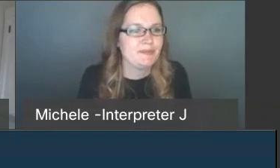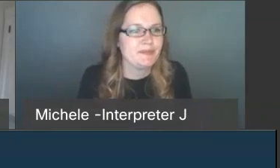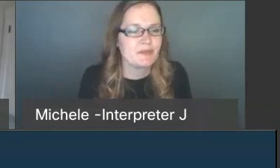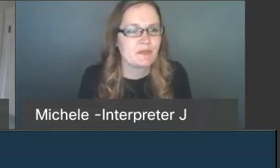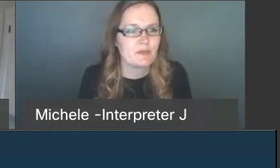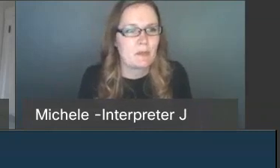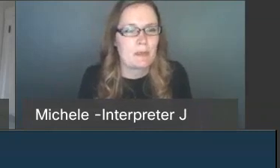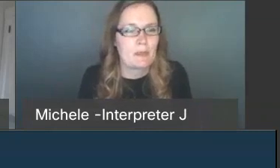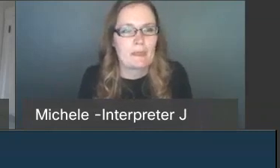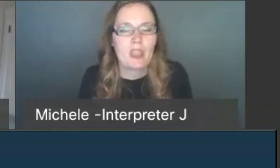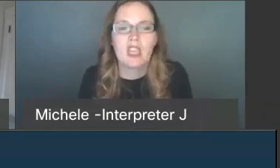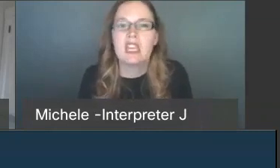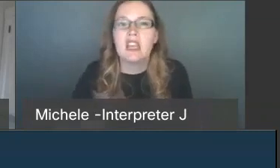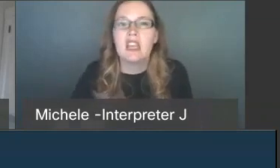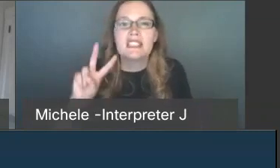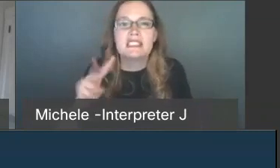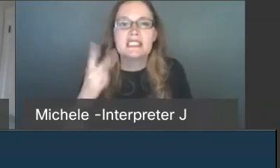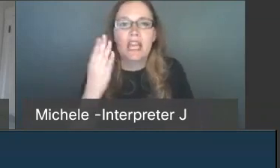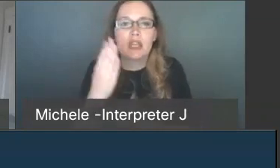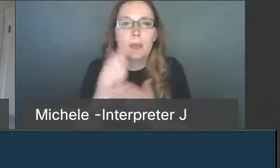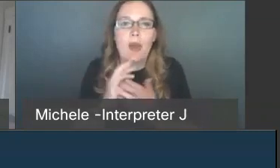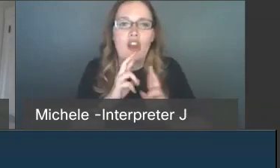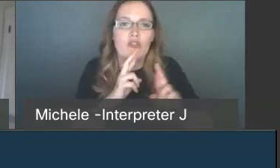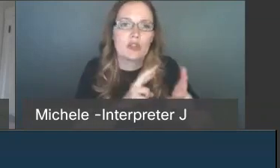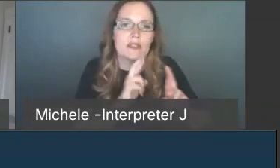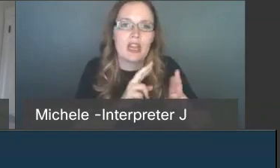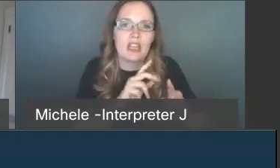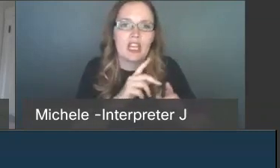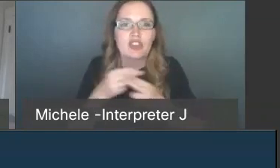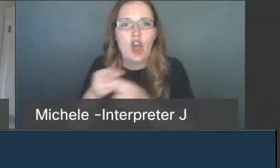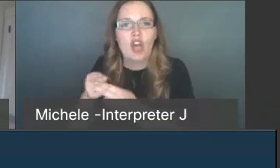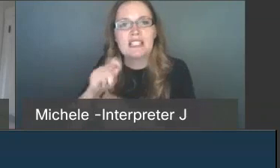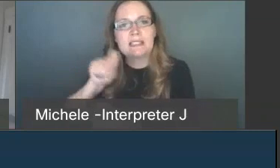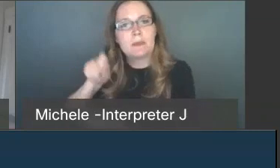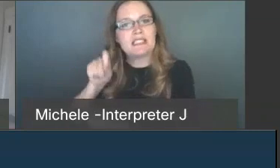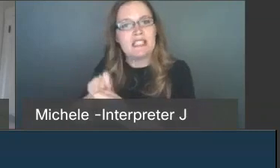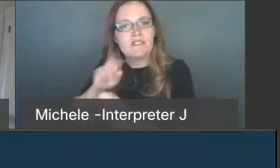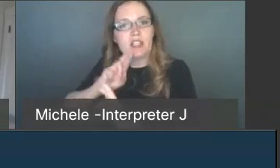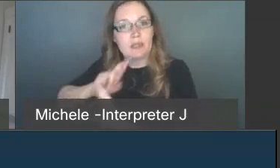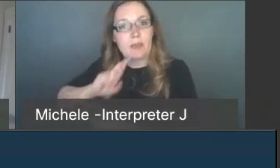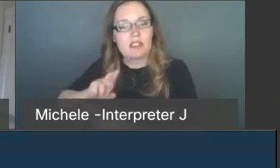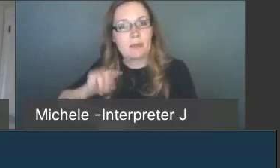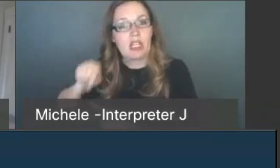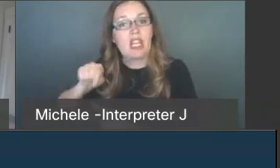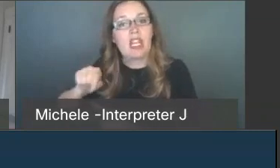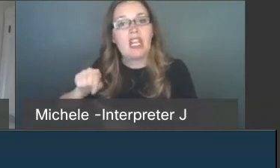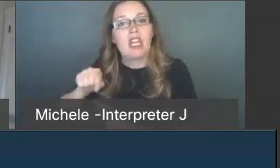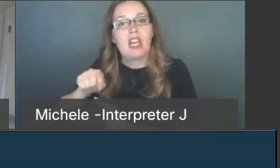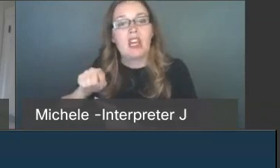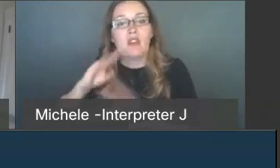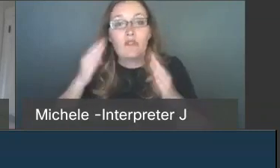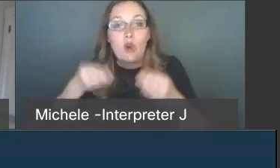The second aspect of responsivity is called specific responsivity, and this is focusing both on characteristics of